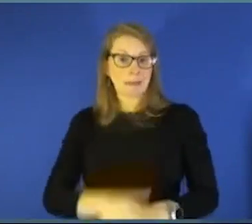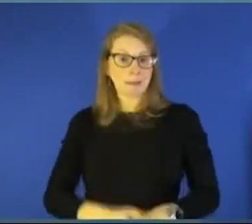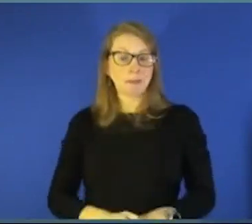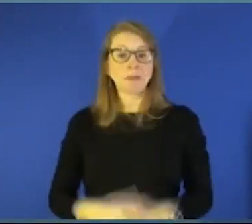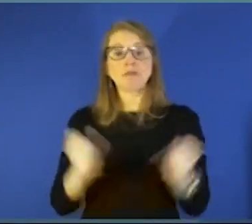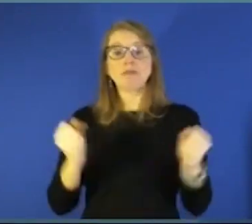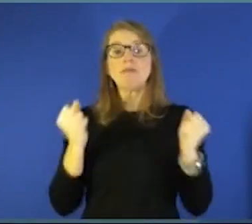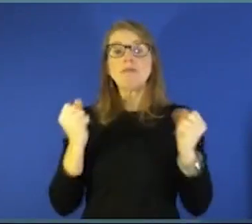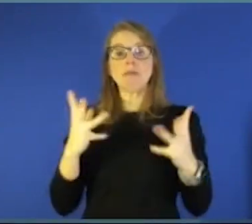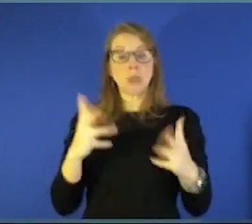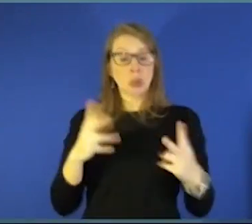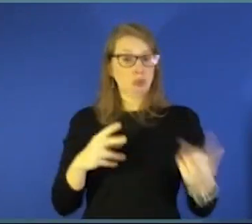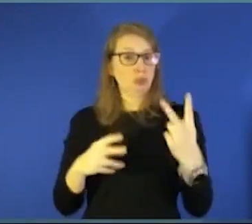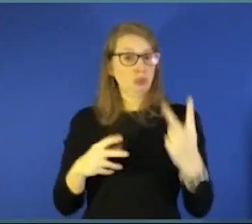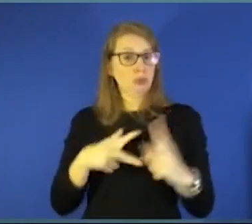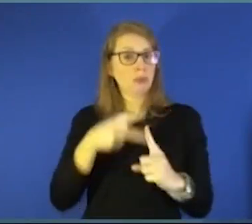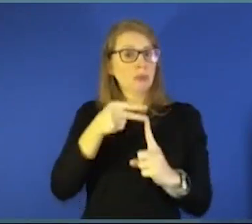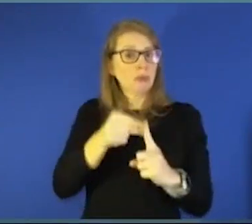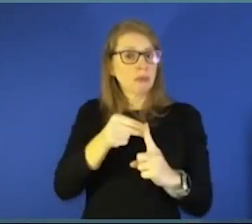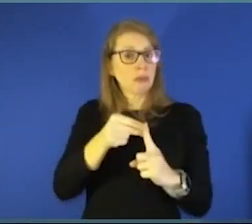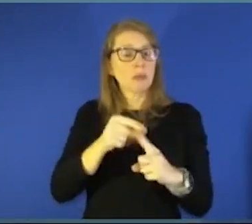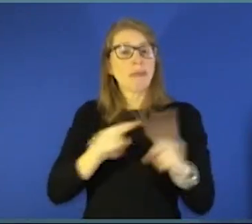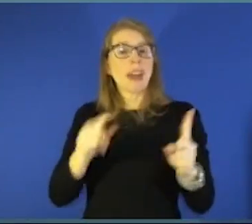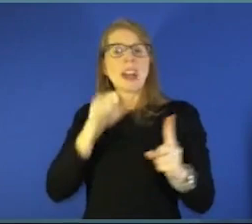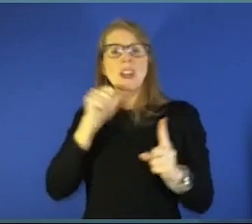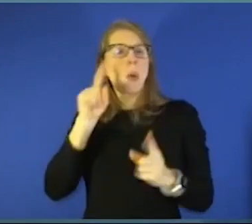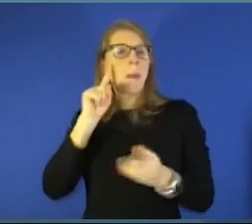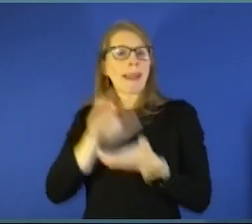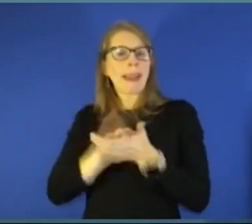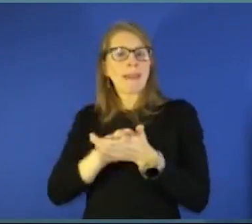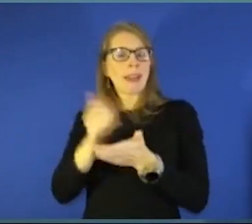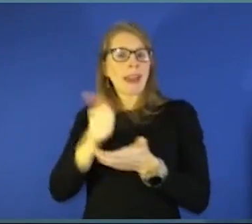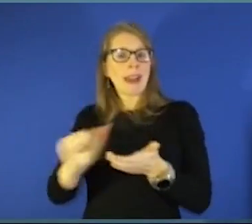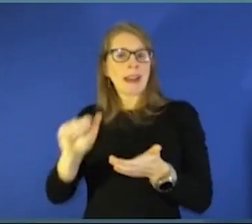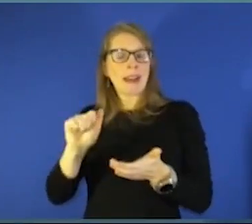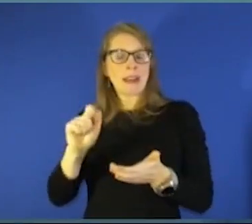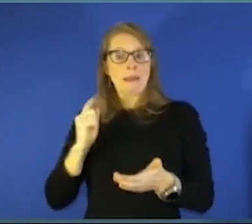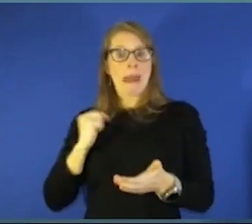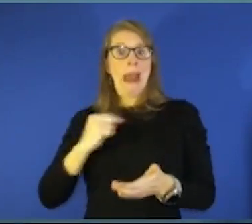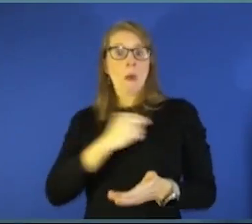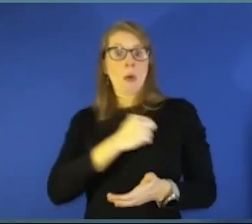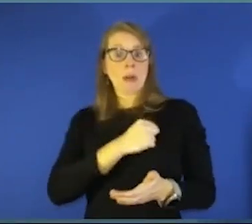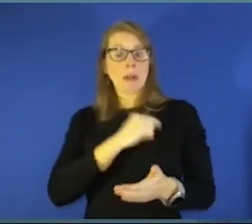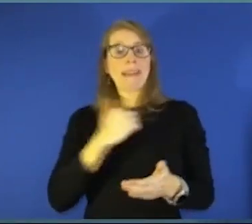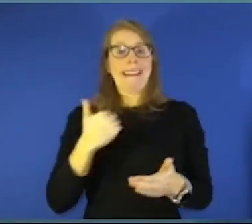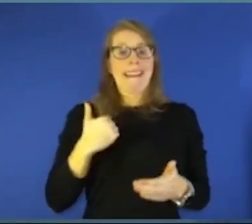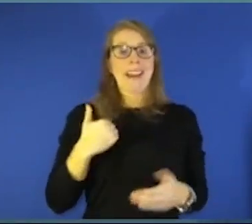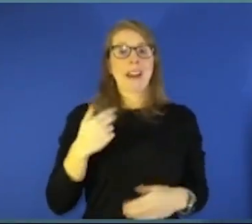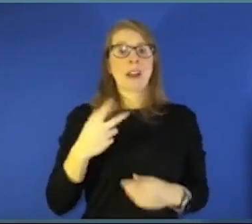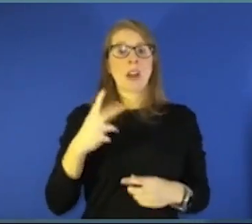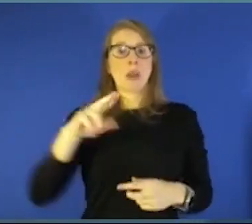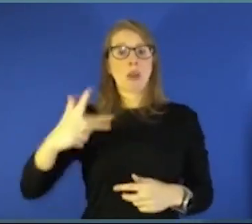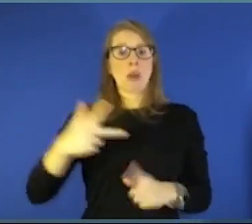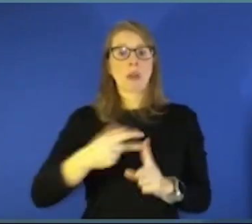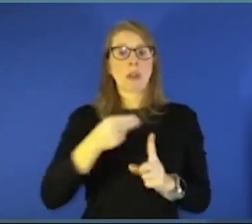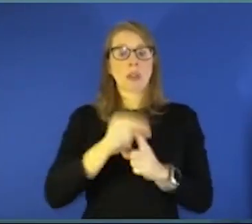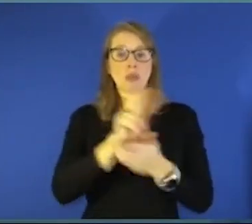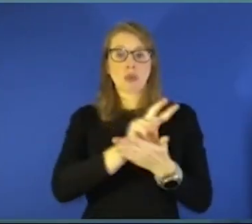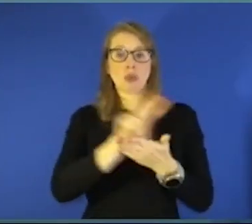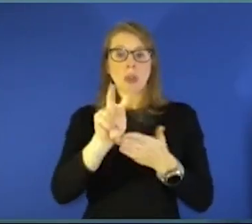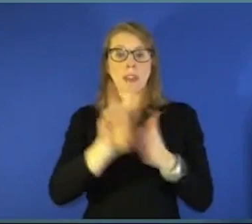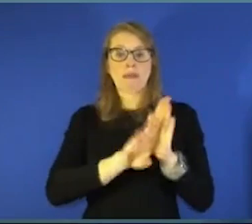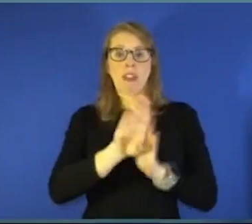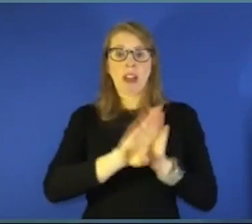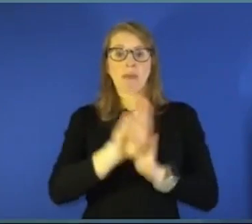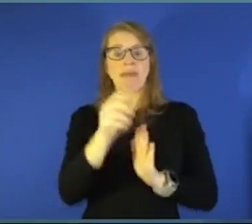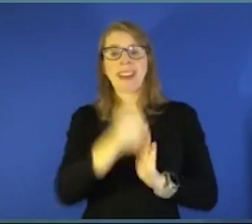have received 2, but I don't believe any of ours had a booster where they had the 2-week period to develop